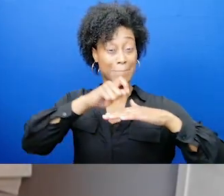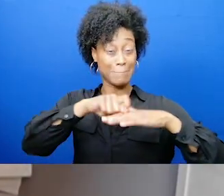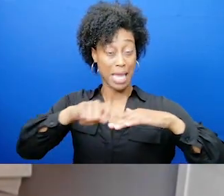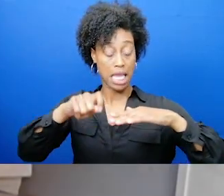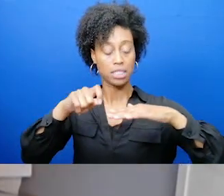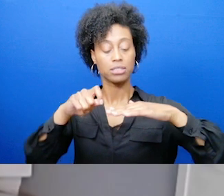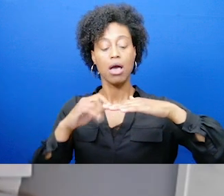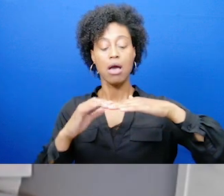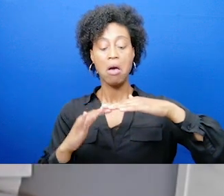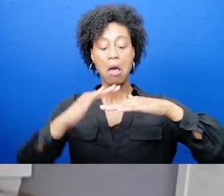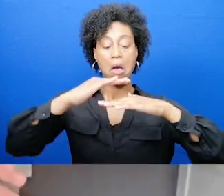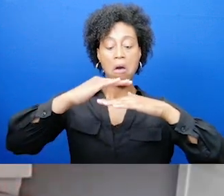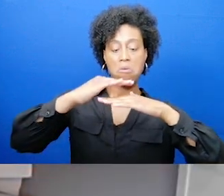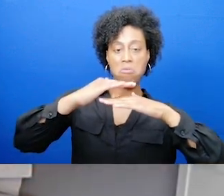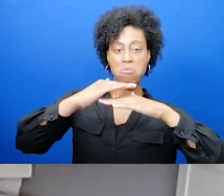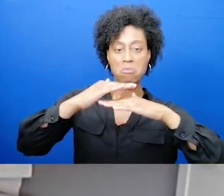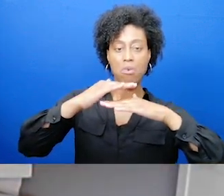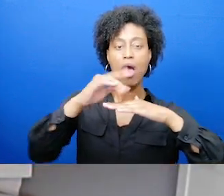about 1 centimeter.